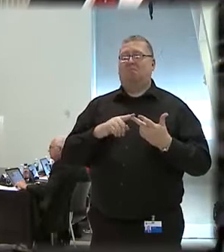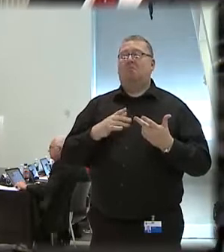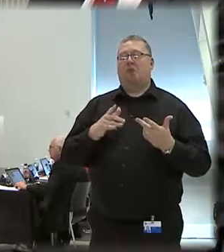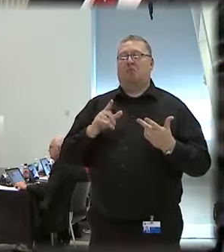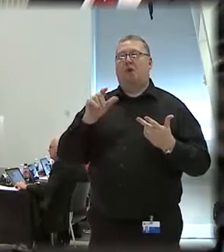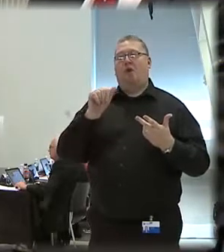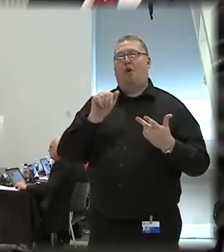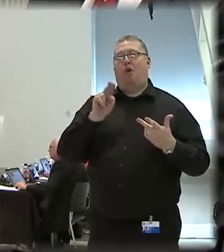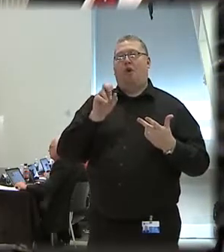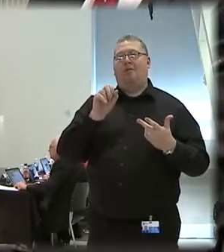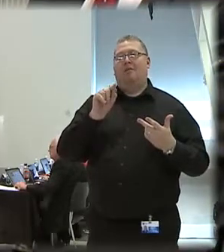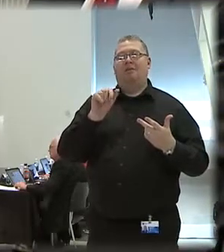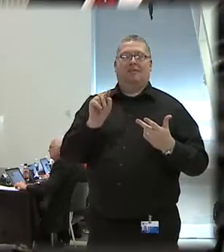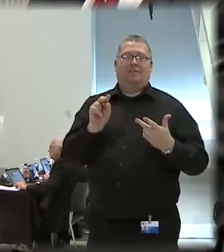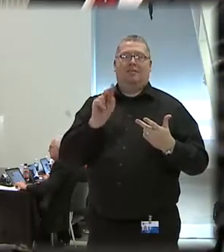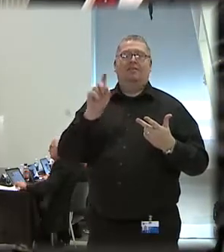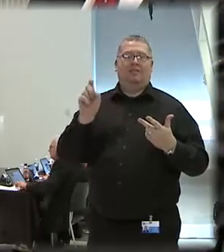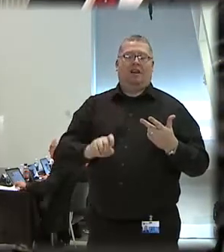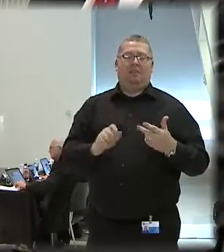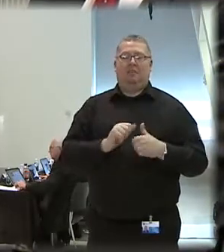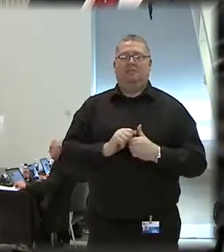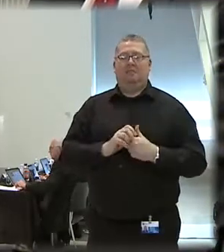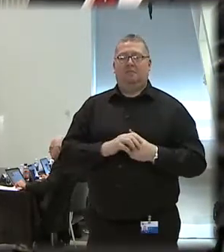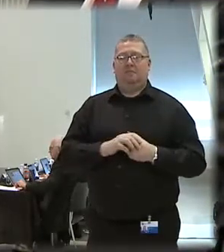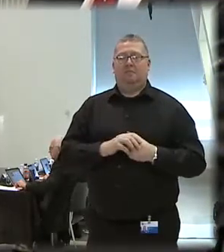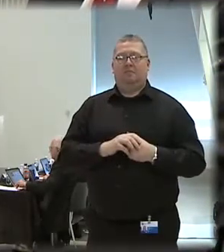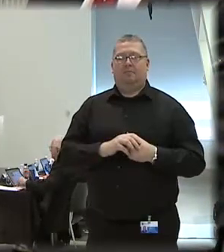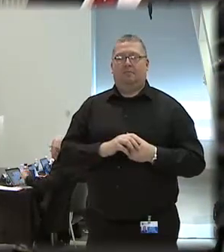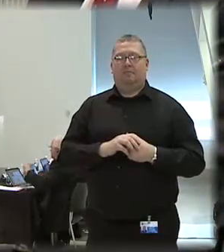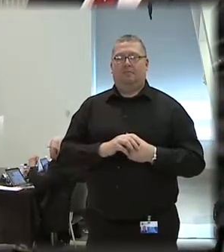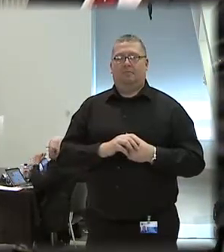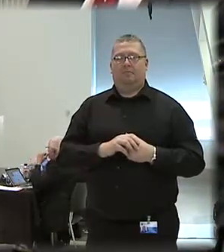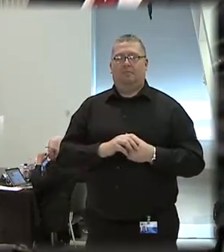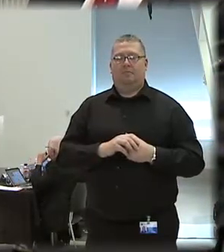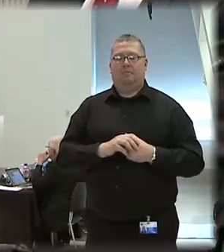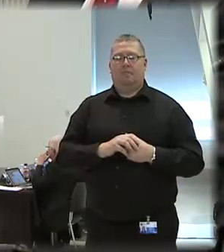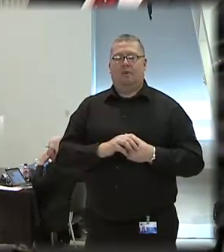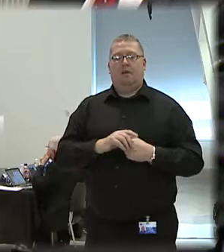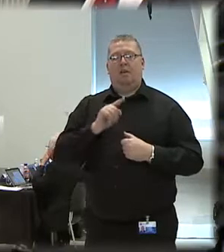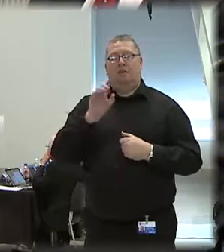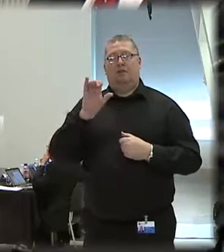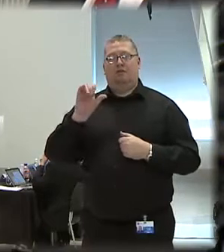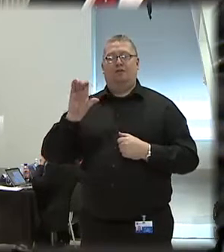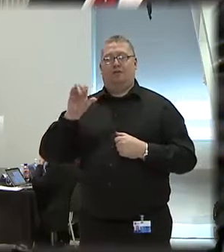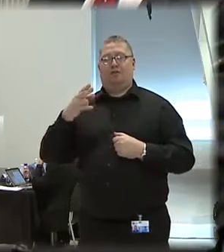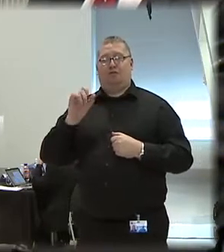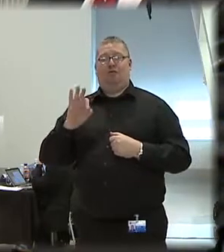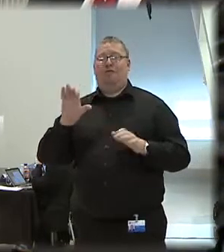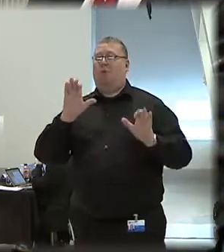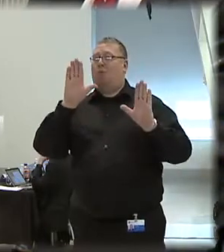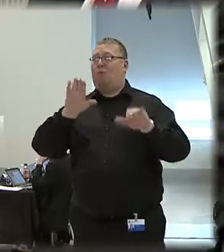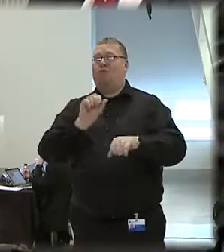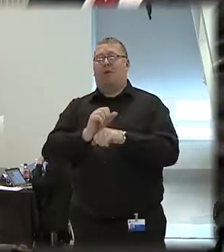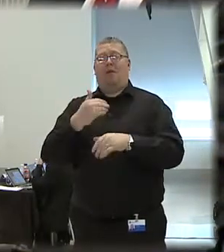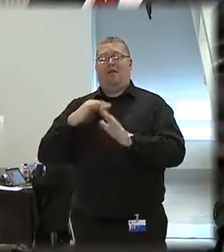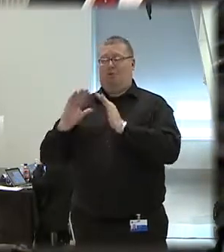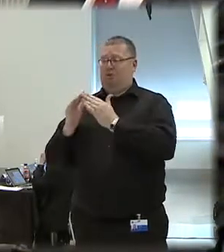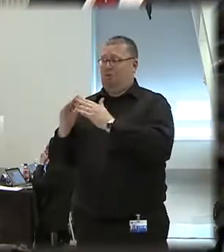Texas. Chief Acevedo has done a remarkable job of getting the community support,